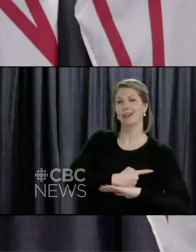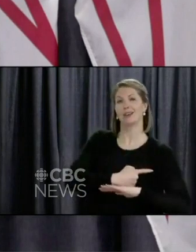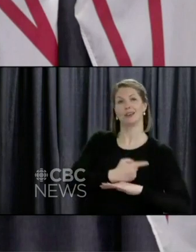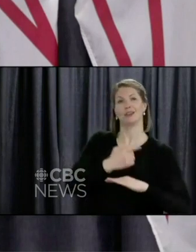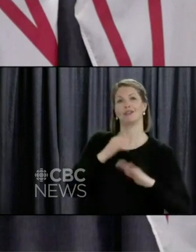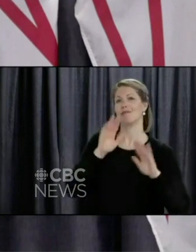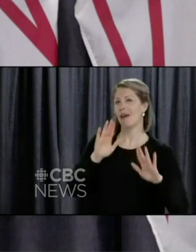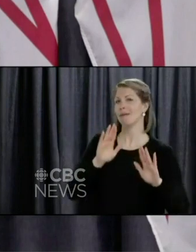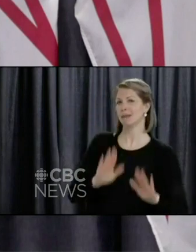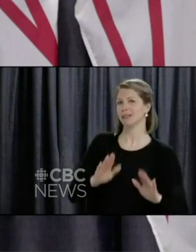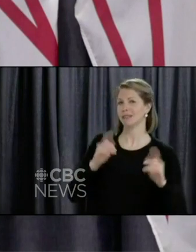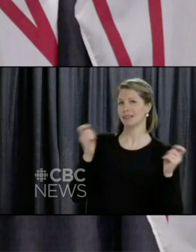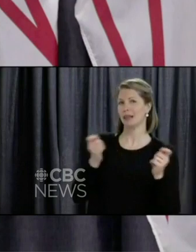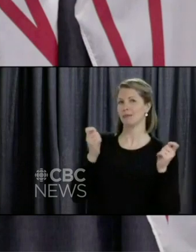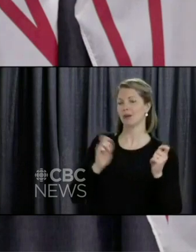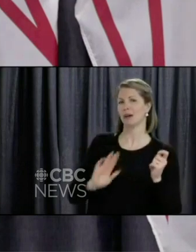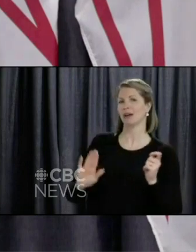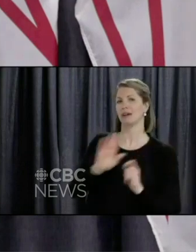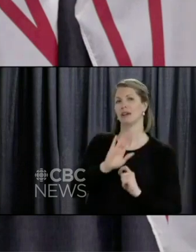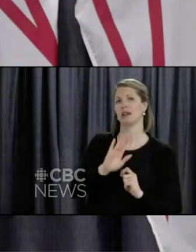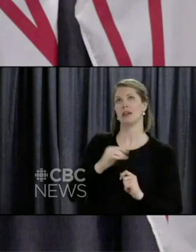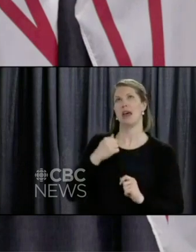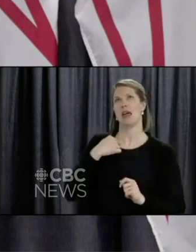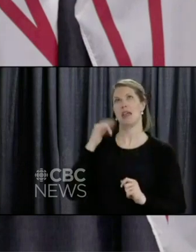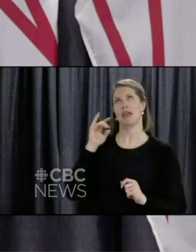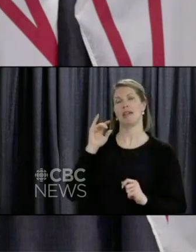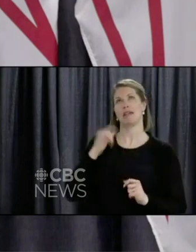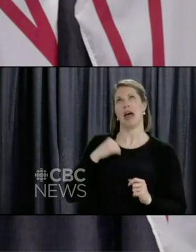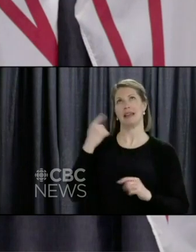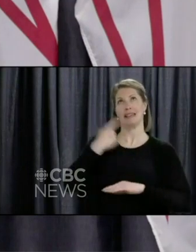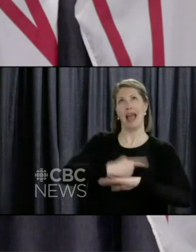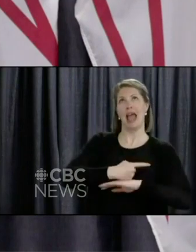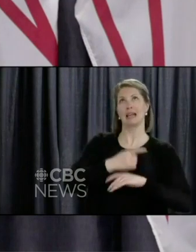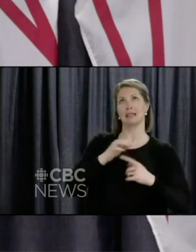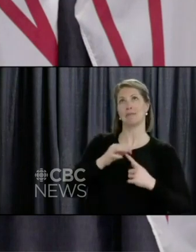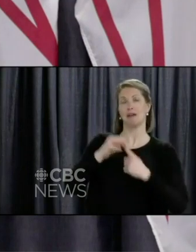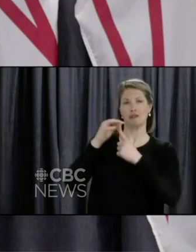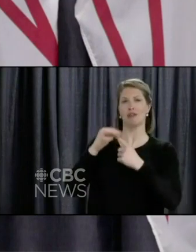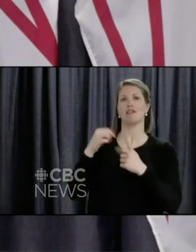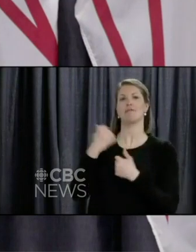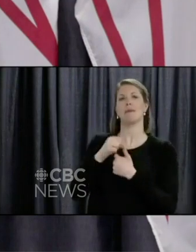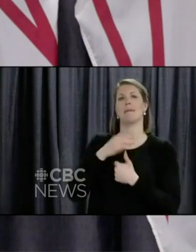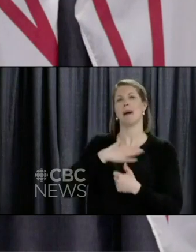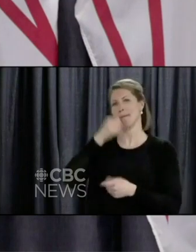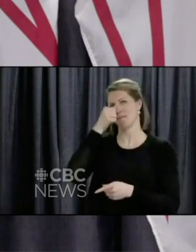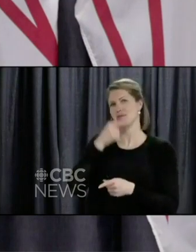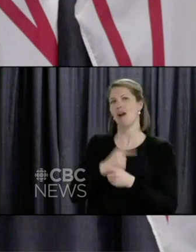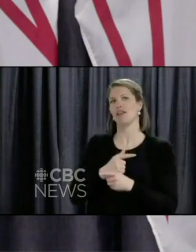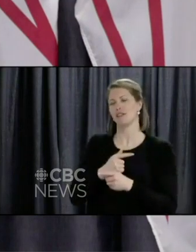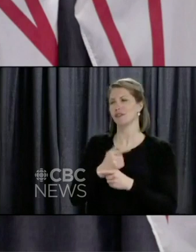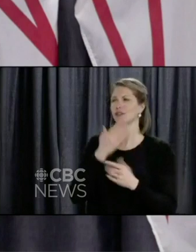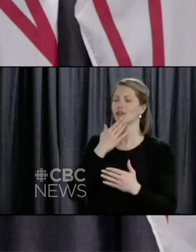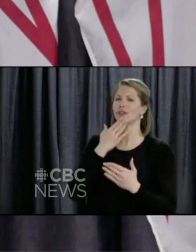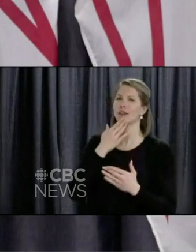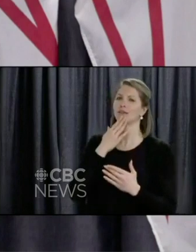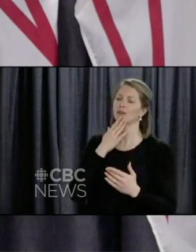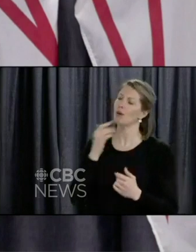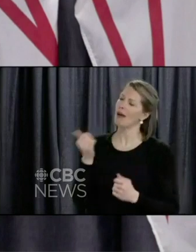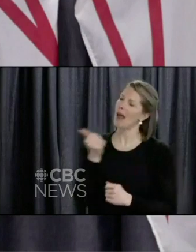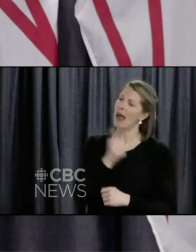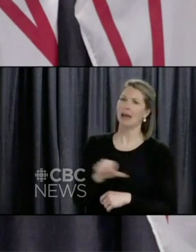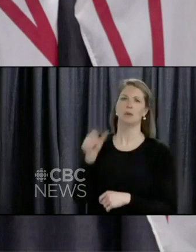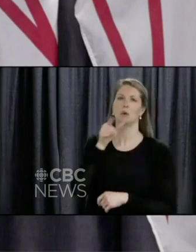brother, who was a lab technologist in Western Newfoundland for many years. So we're very fortunate to have so many great healthcare professionals, including a